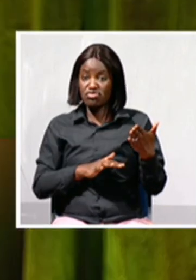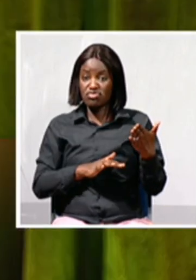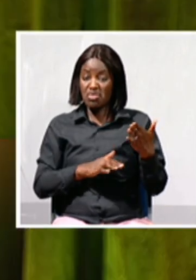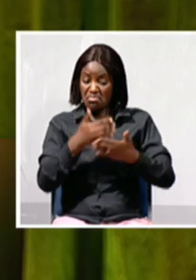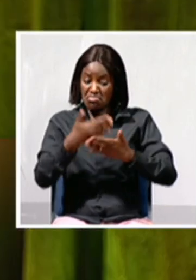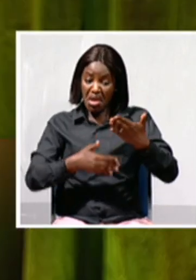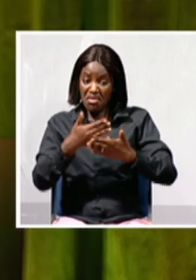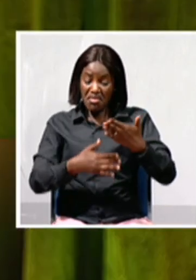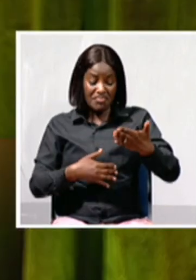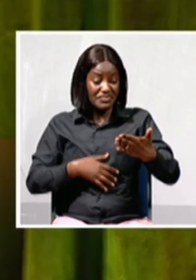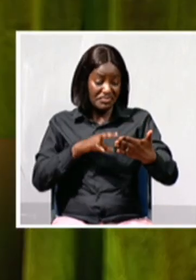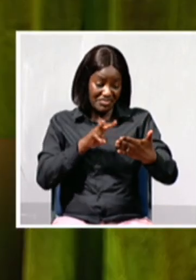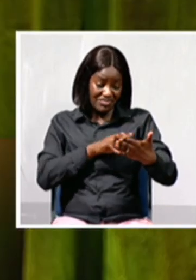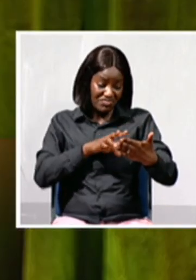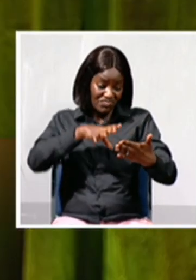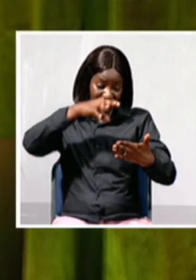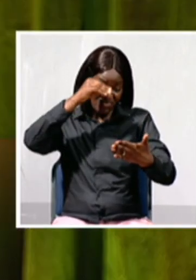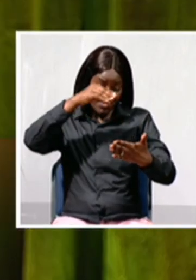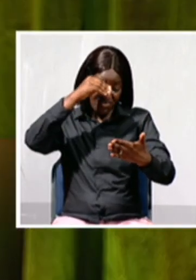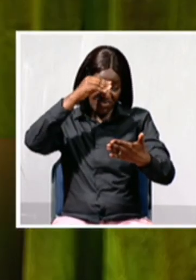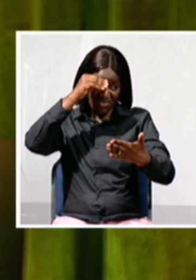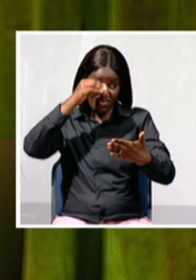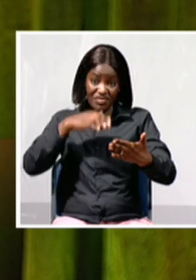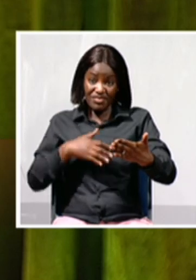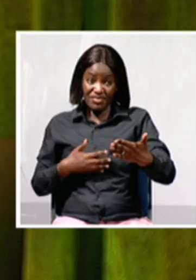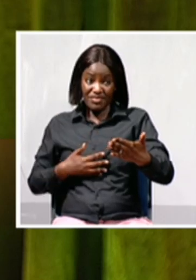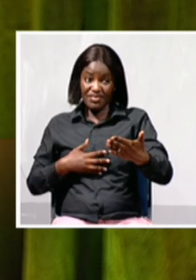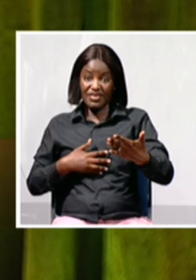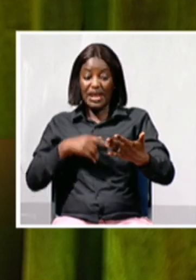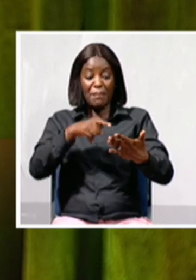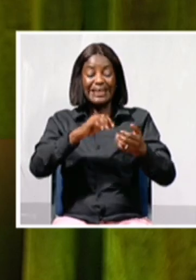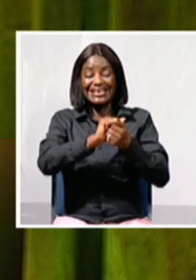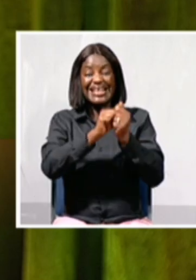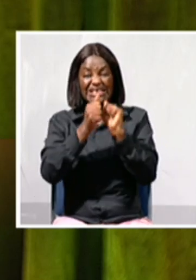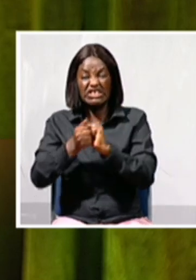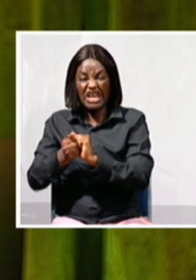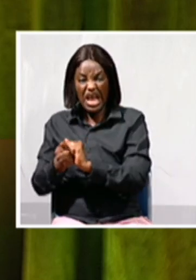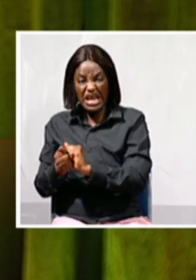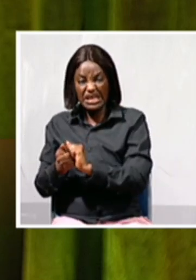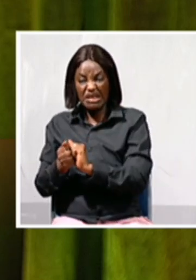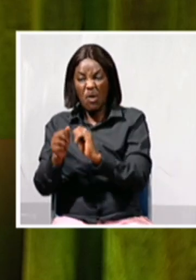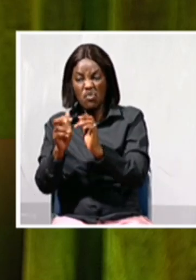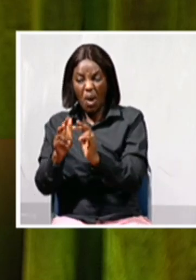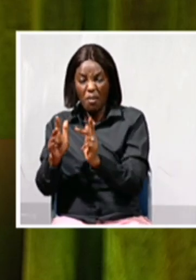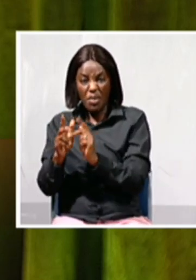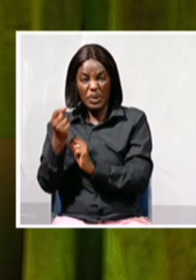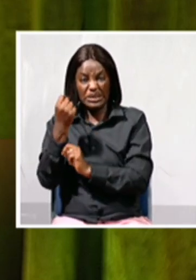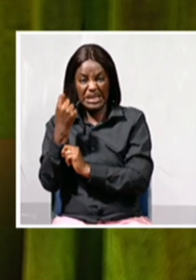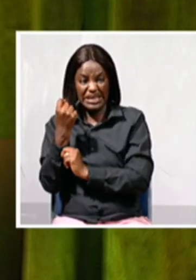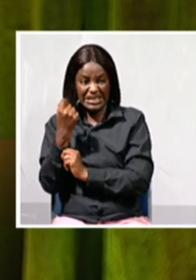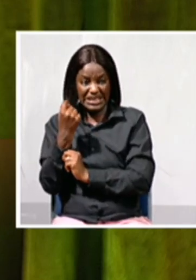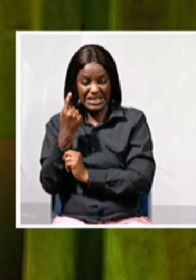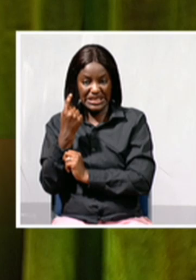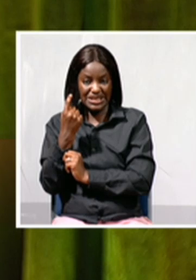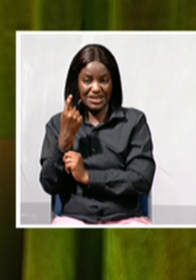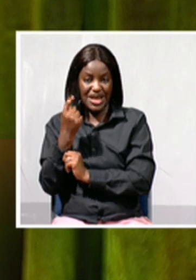be able to read what that is in black and white. But how do we transfer the message that's in black and white on paper to this young